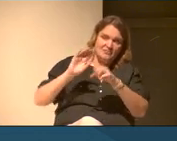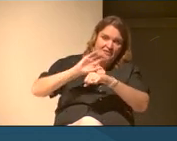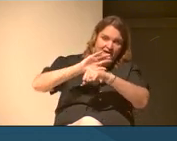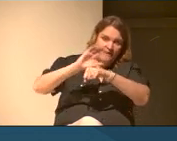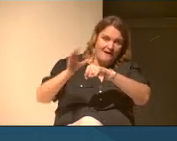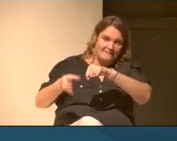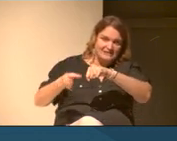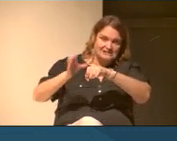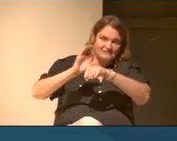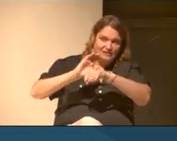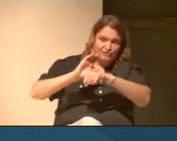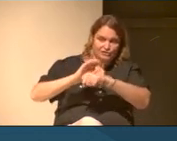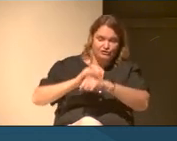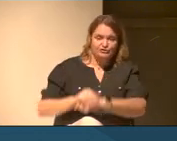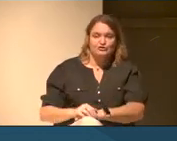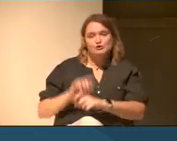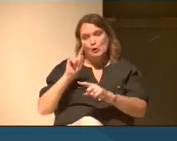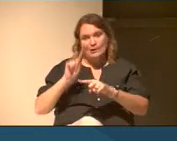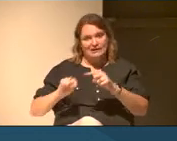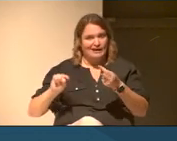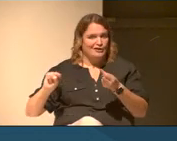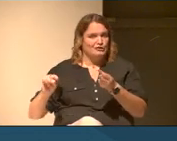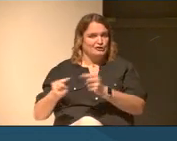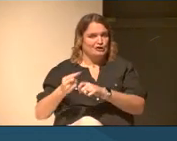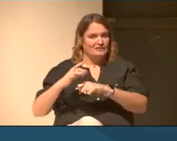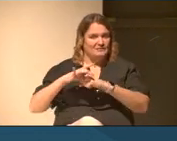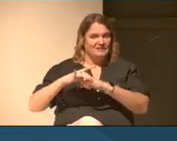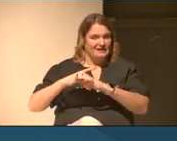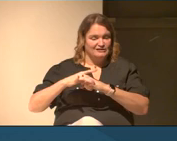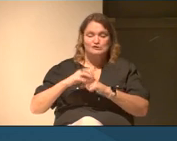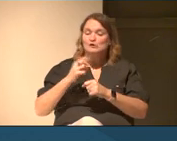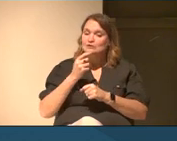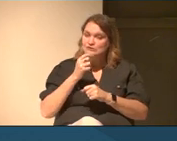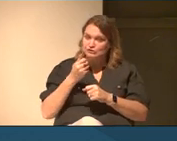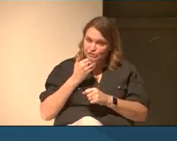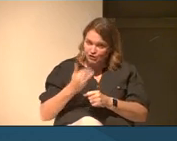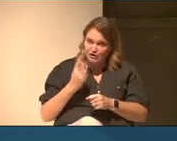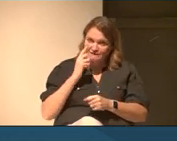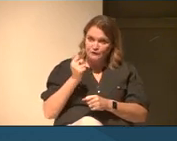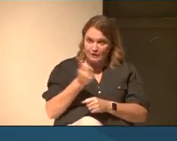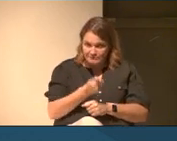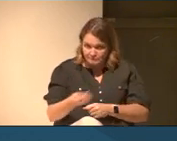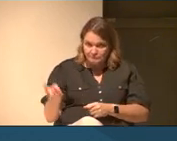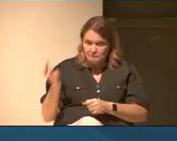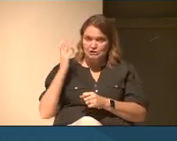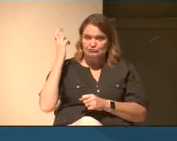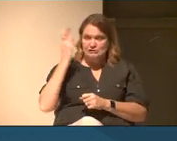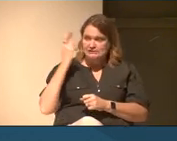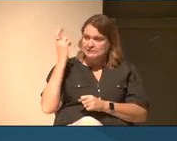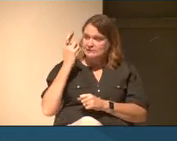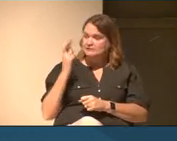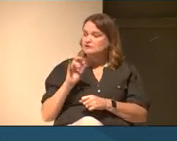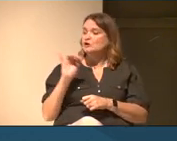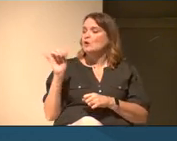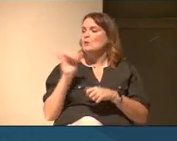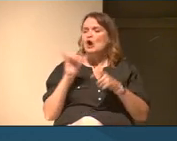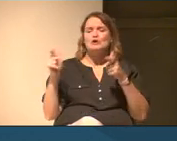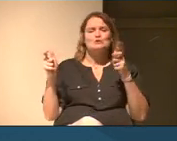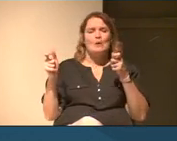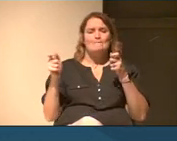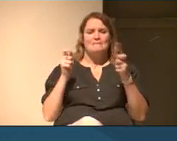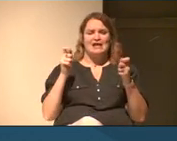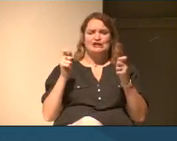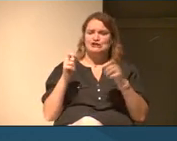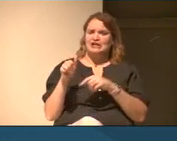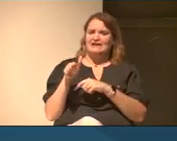longer can warm the planet. So it's a good on a variety of different fronts. We're also getting better at managing fishing, because I'm not the